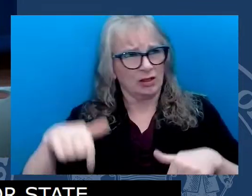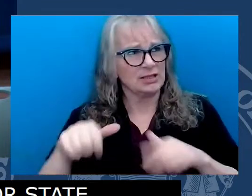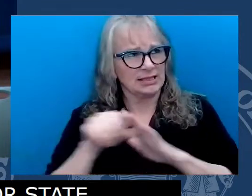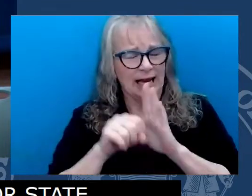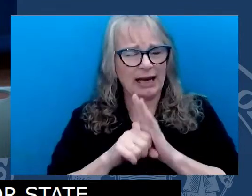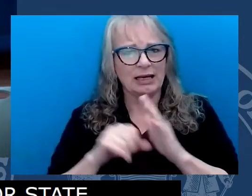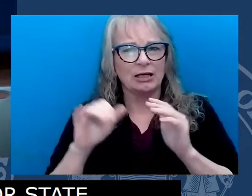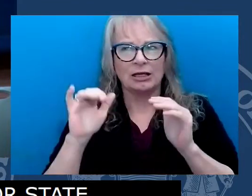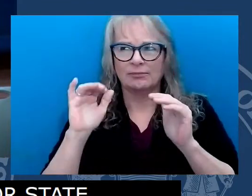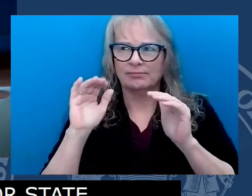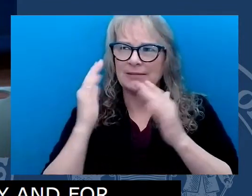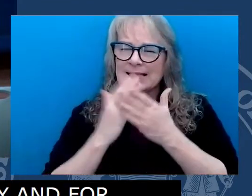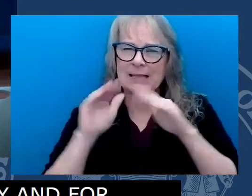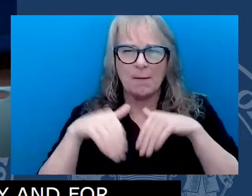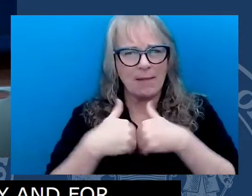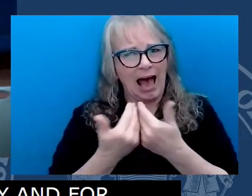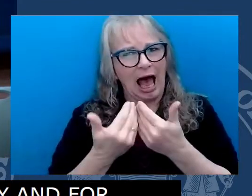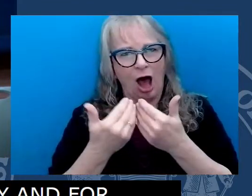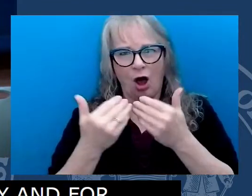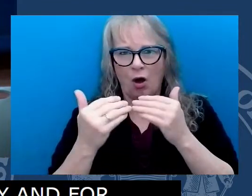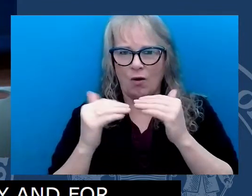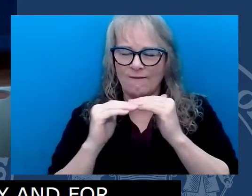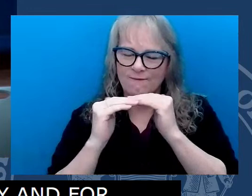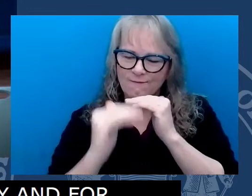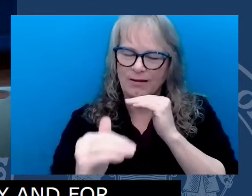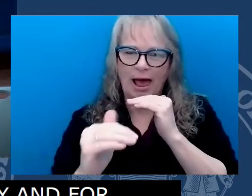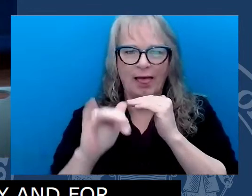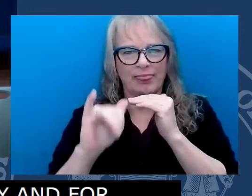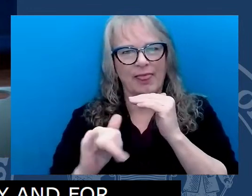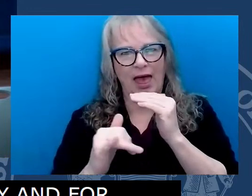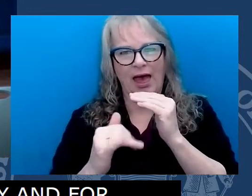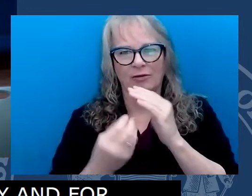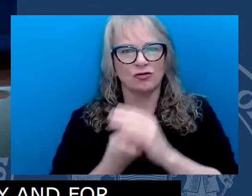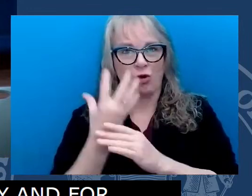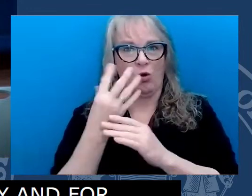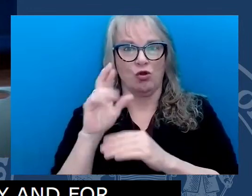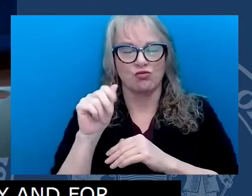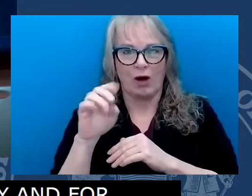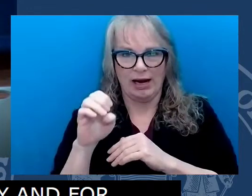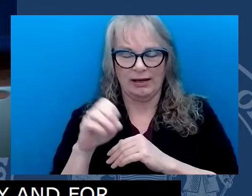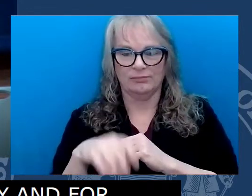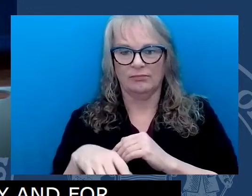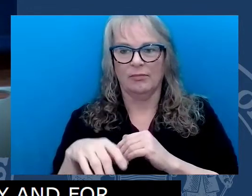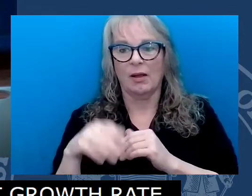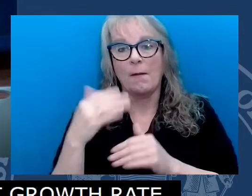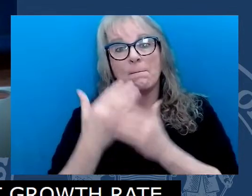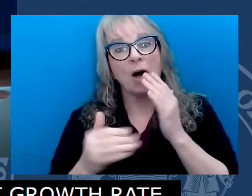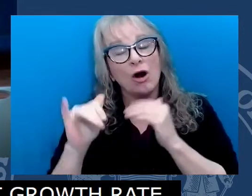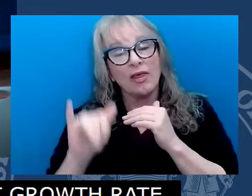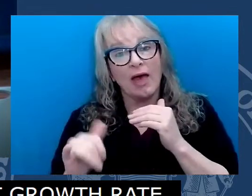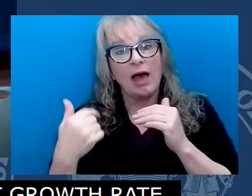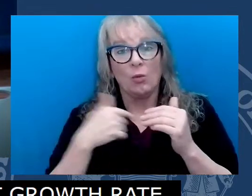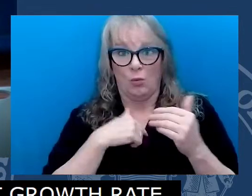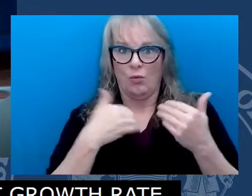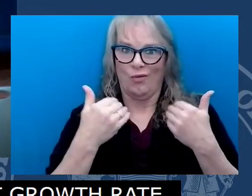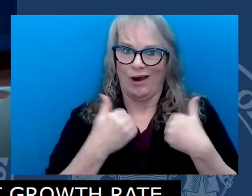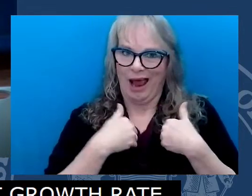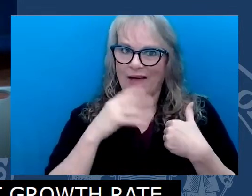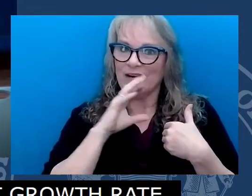rate. Part of it is a function that we're an aging population, right?